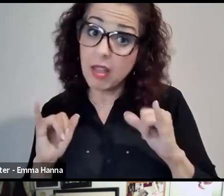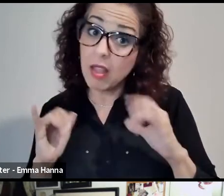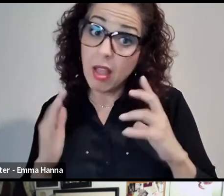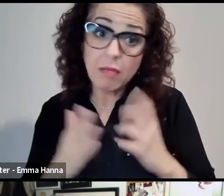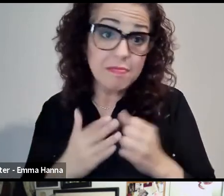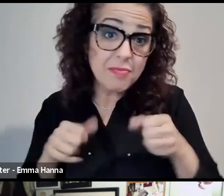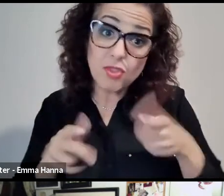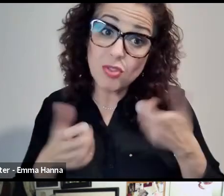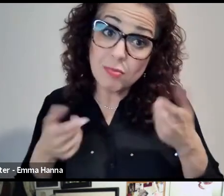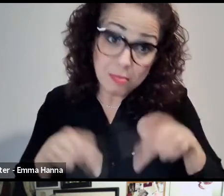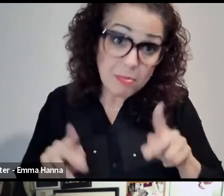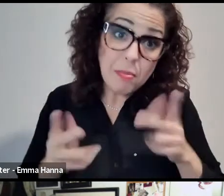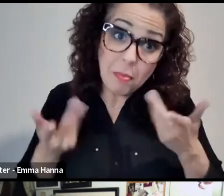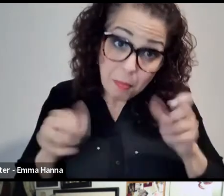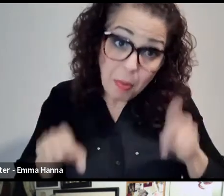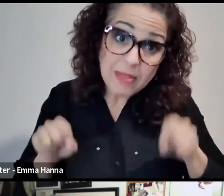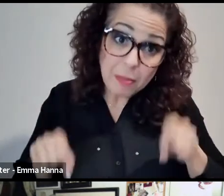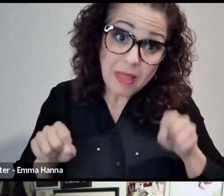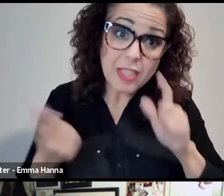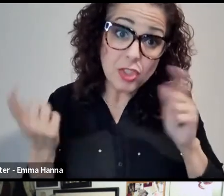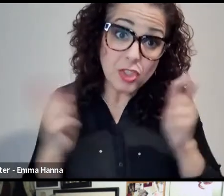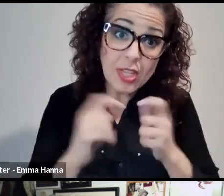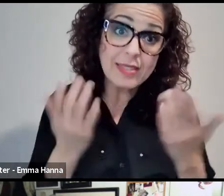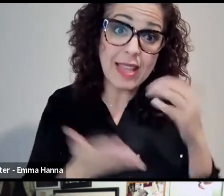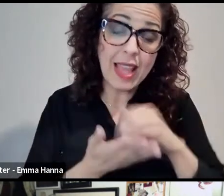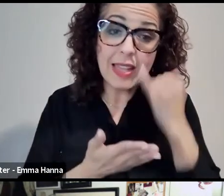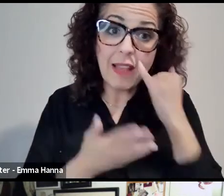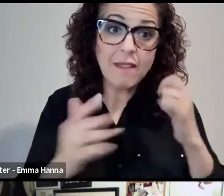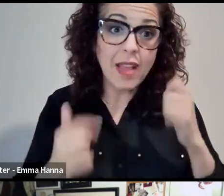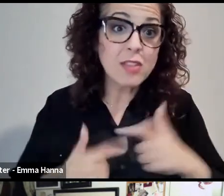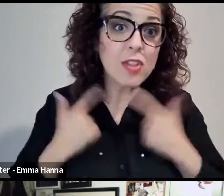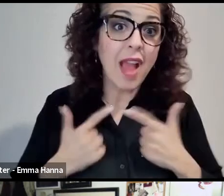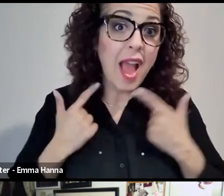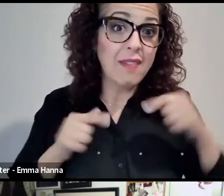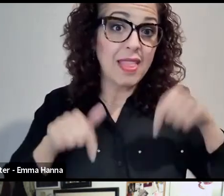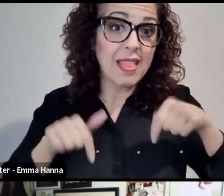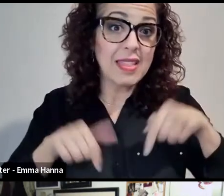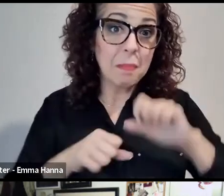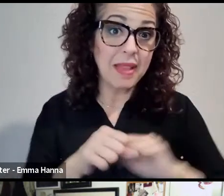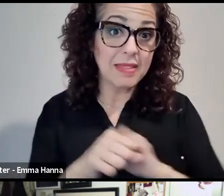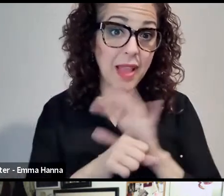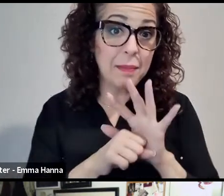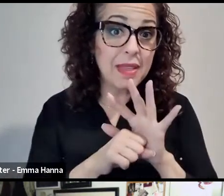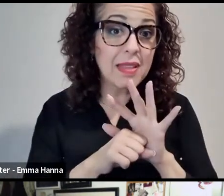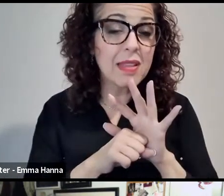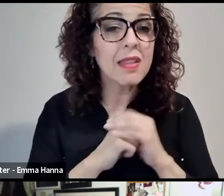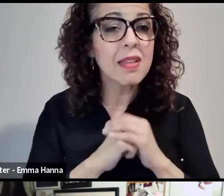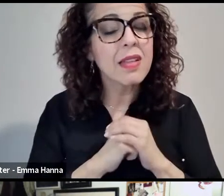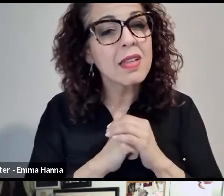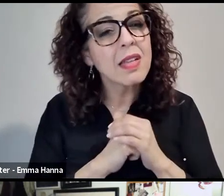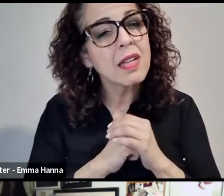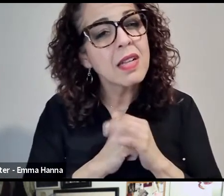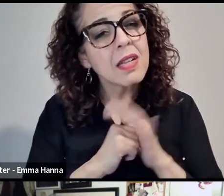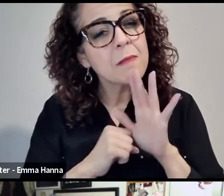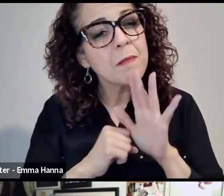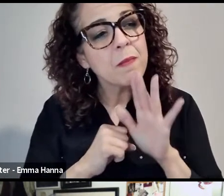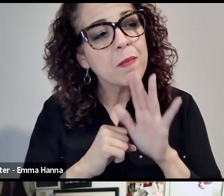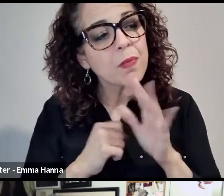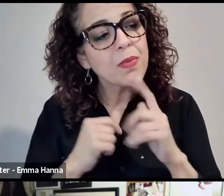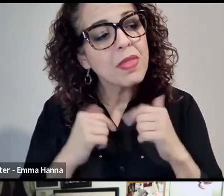again if I survive the pandemic. And there's a way that